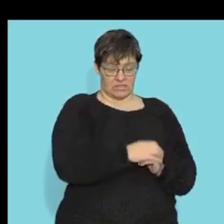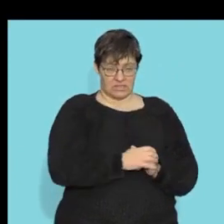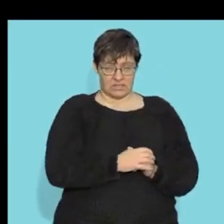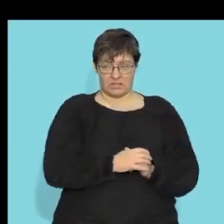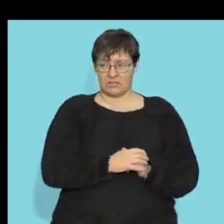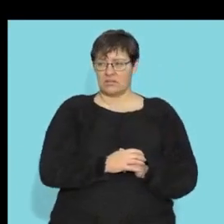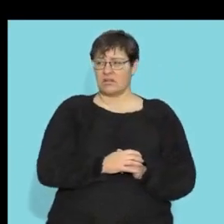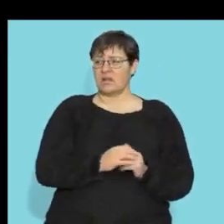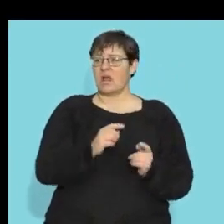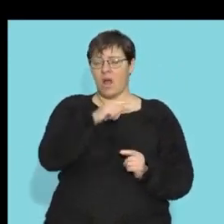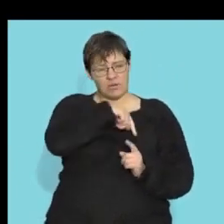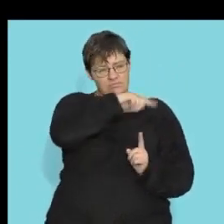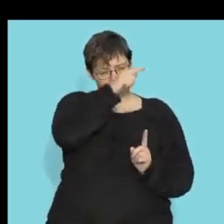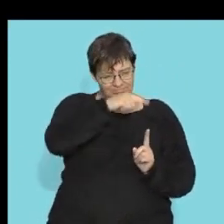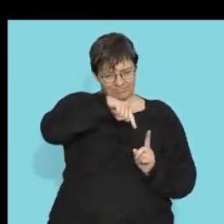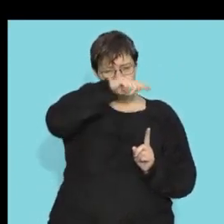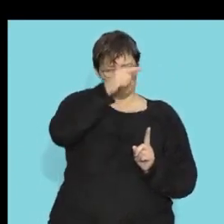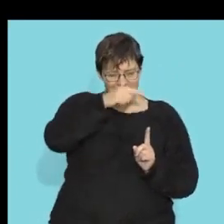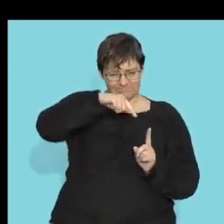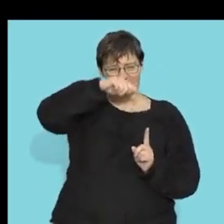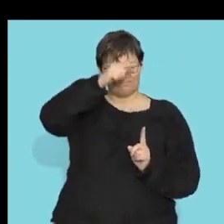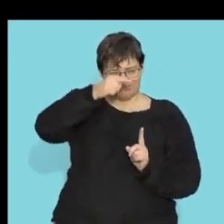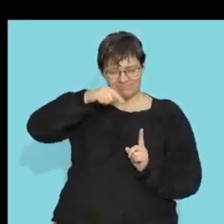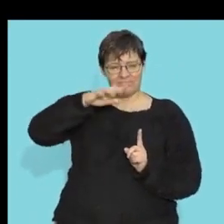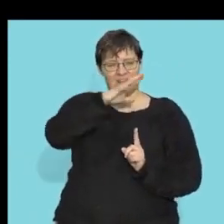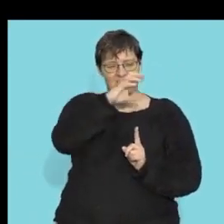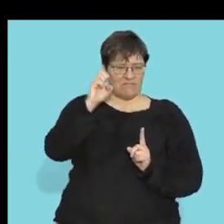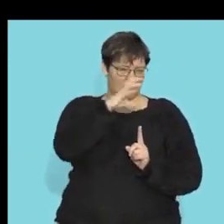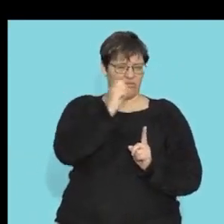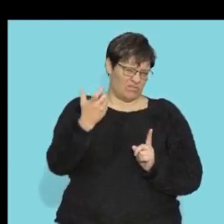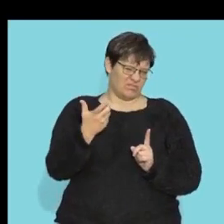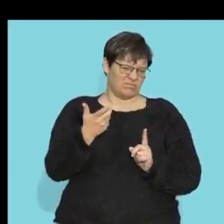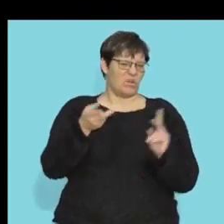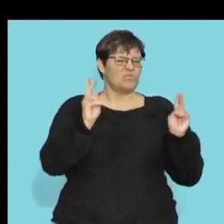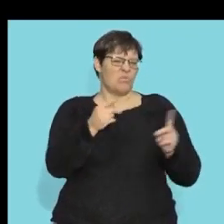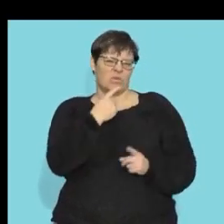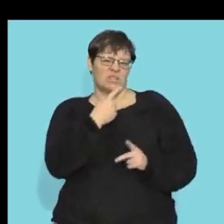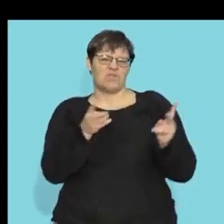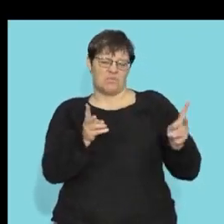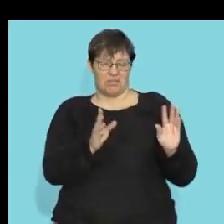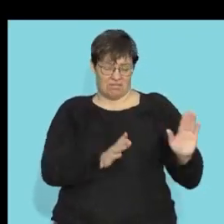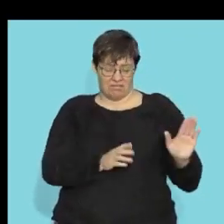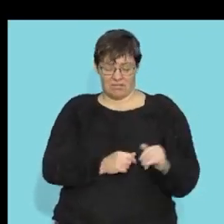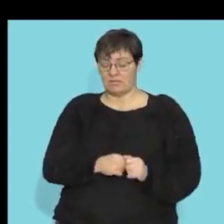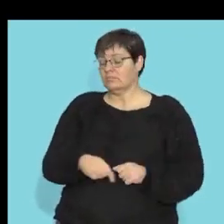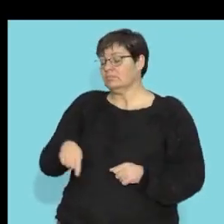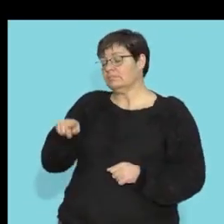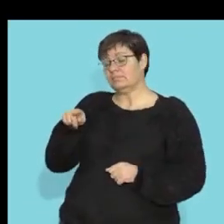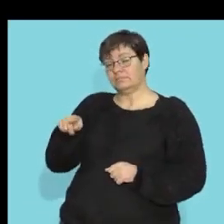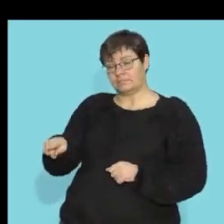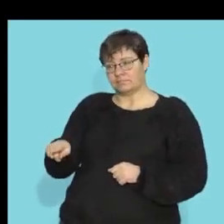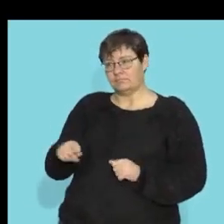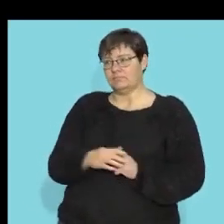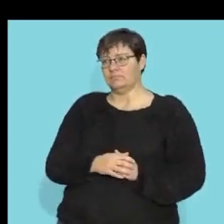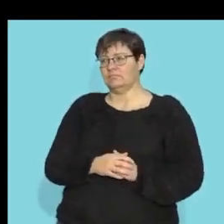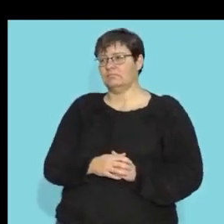2,500, right, how much was she taking in each time? The 500s. That's pretty much what we said, which was normal. Now, if we